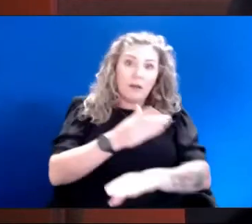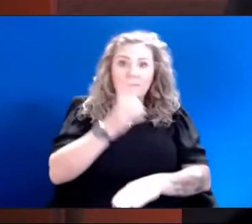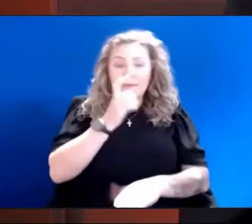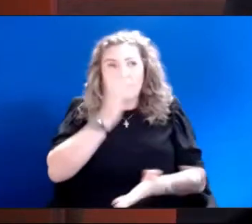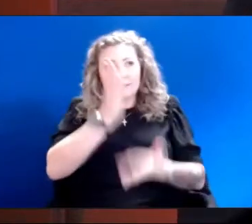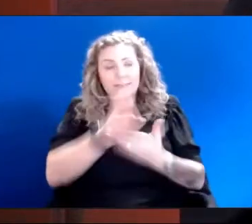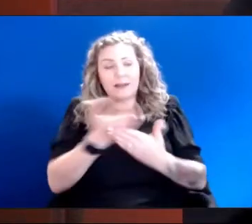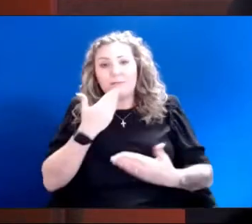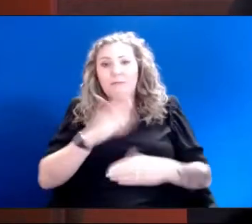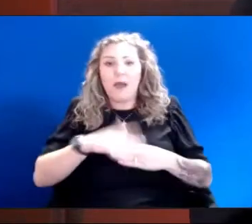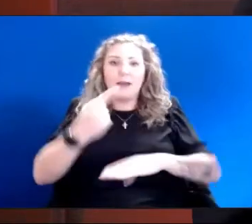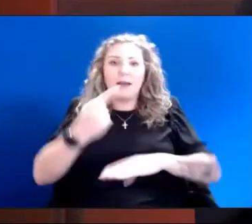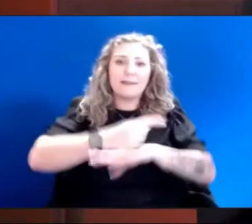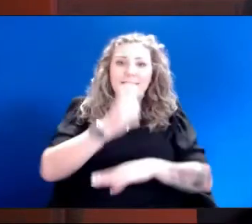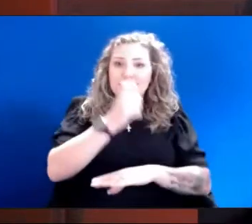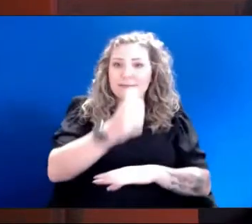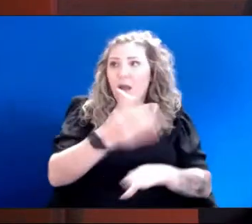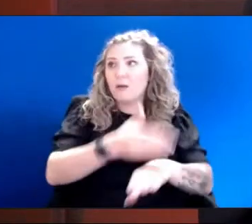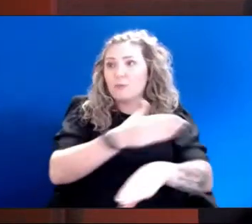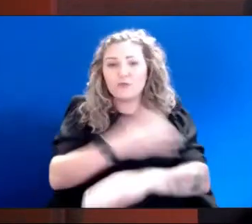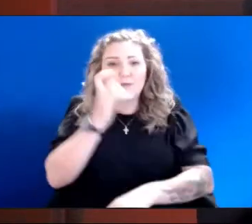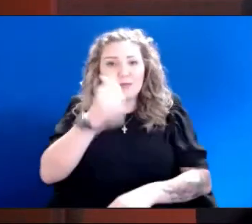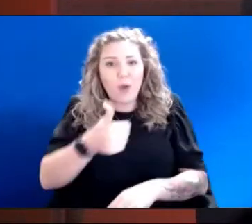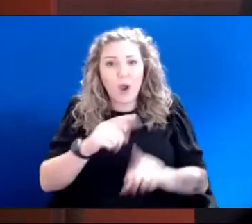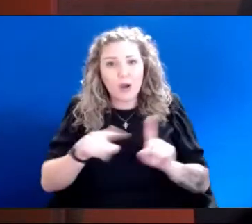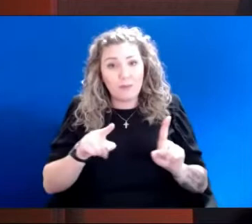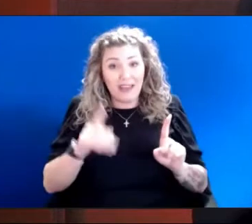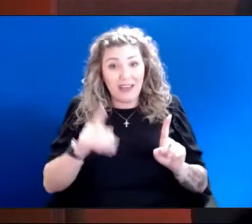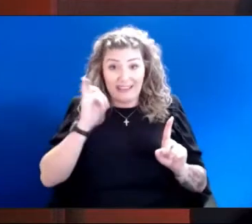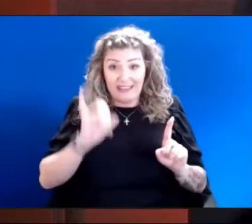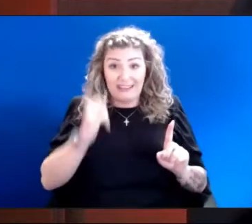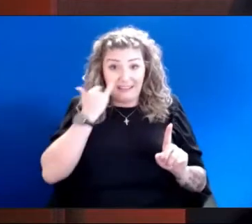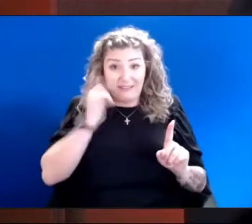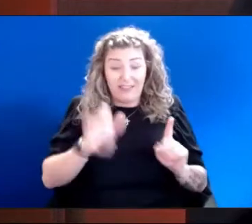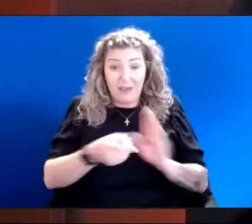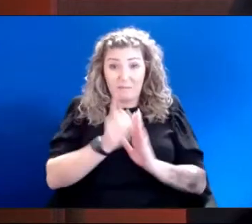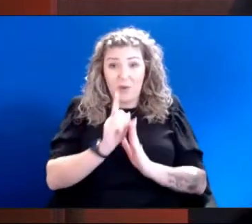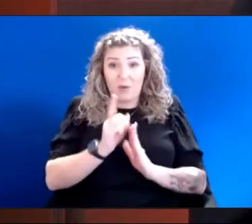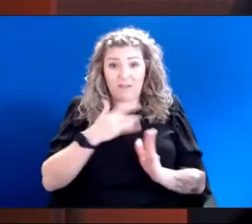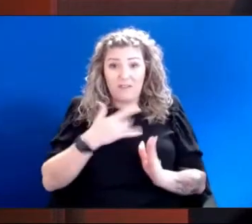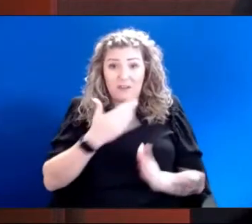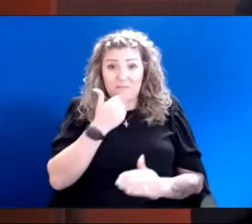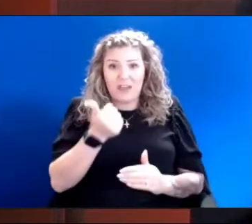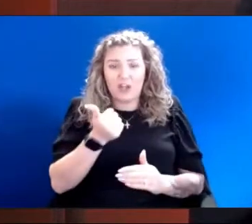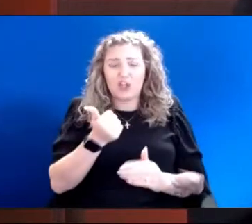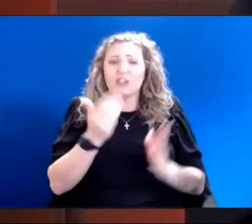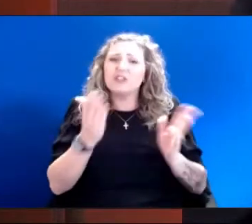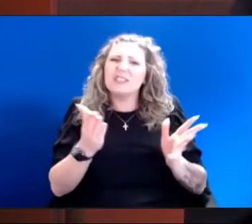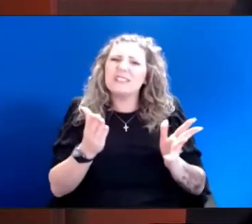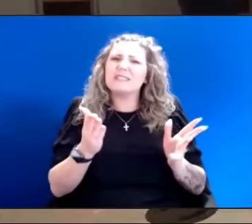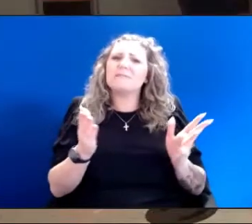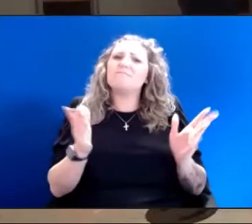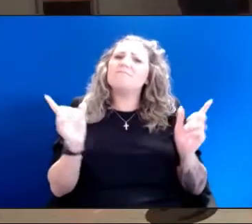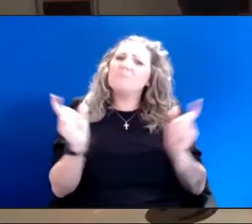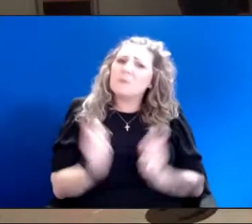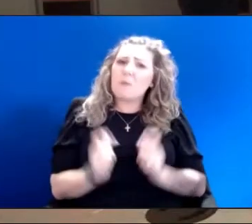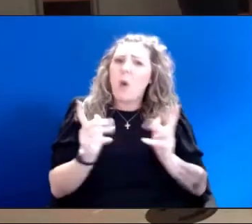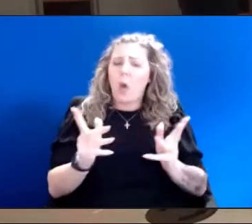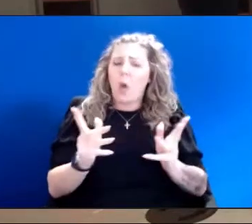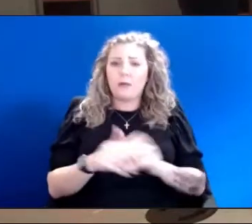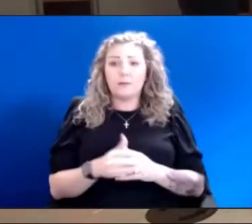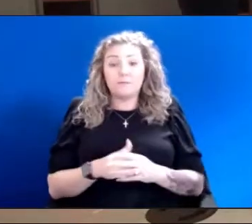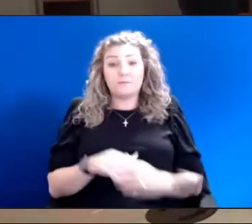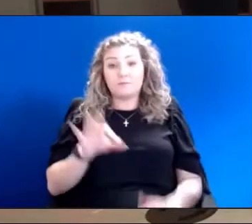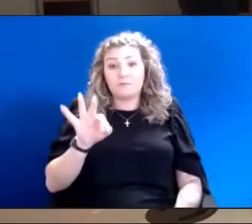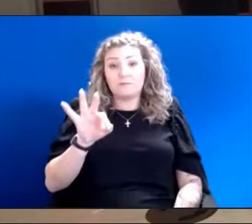make tomorrow better. But if in that moment it helps you to feel a little bit better, just try to keep moderation in check. Frank Gatone wrote